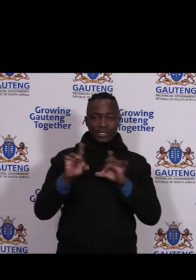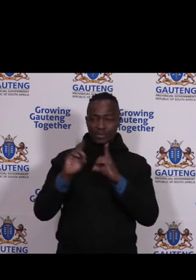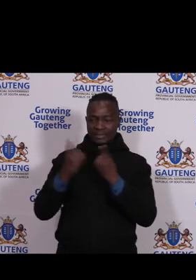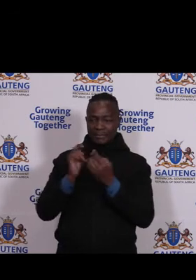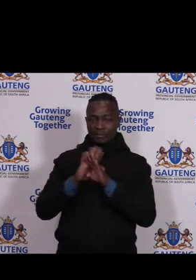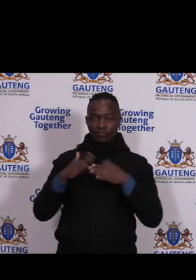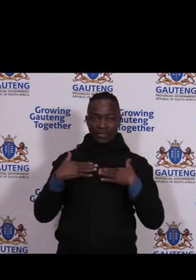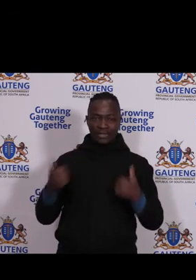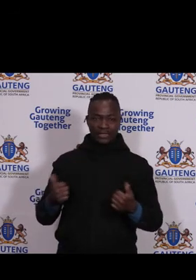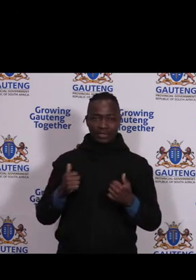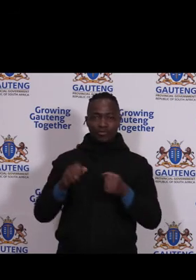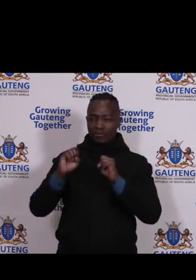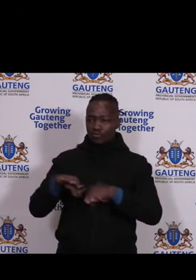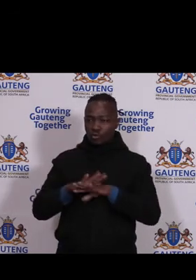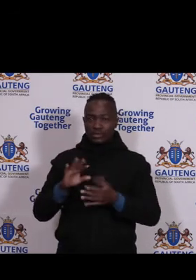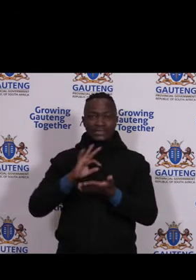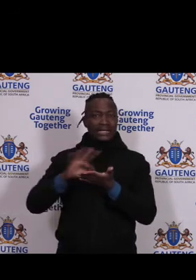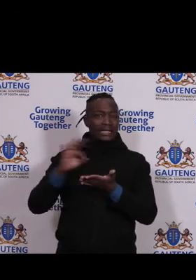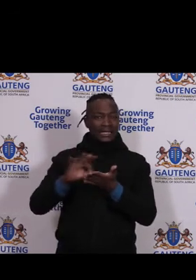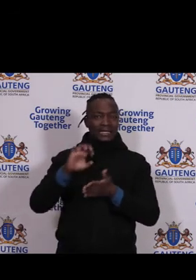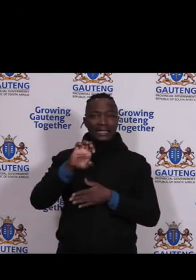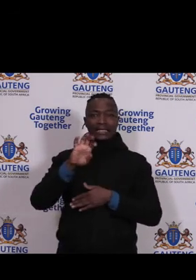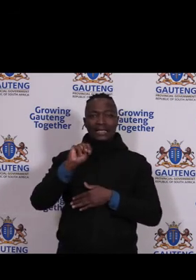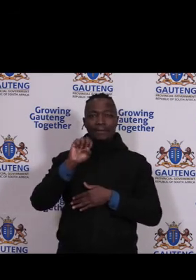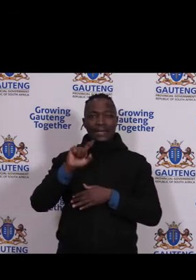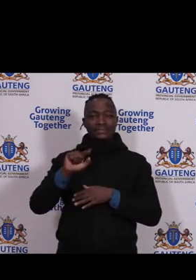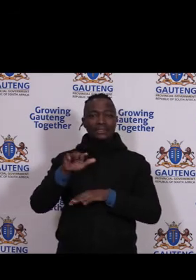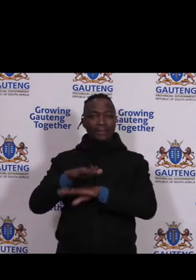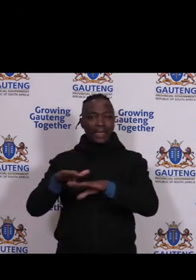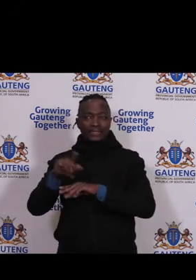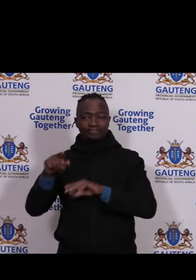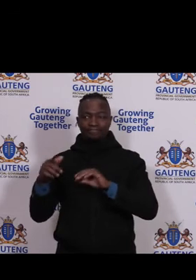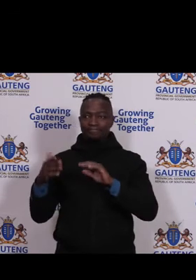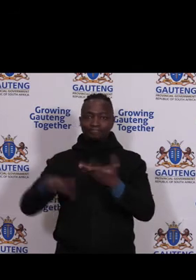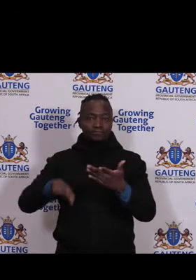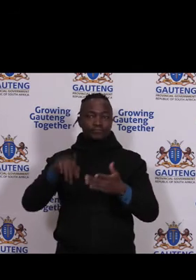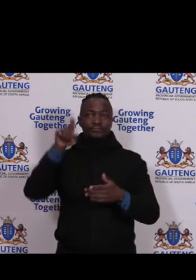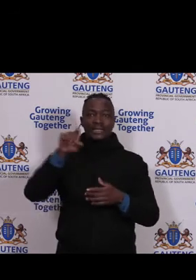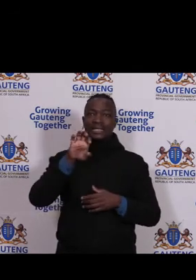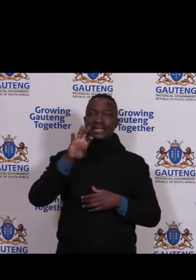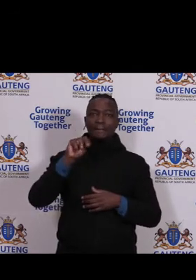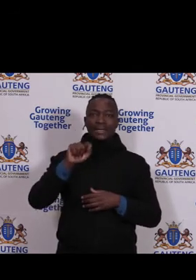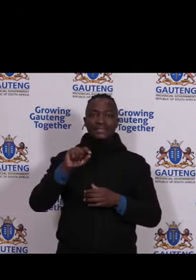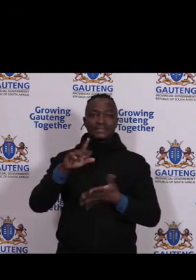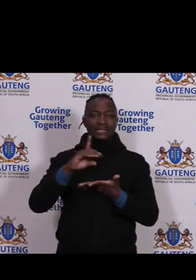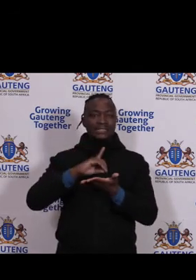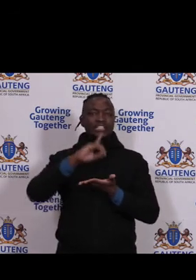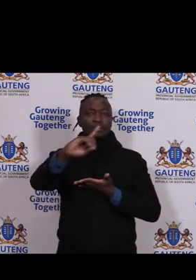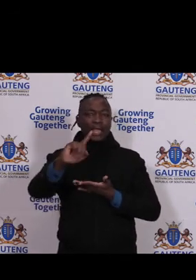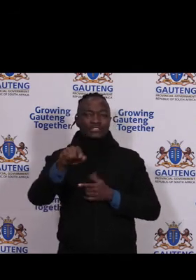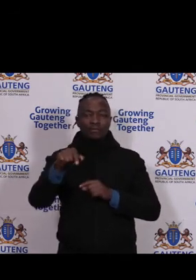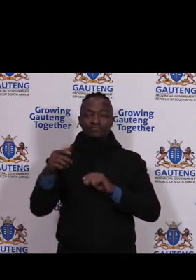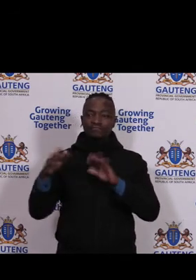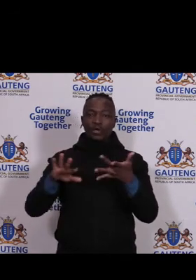of Health. We have lost a cleaner at the EMS base in Tshwane. We have lost an EMS dispatcher. We have also lost a